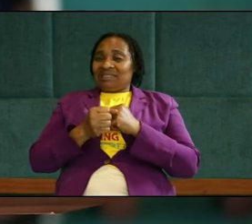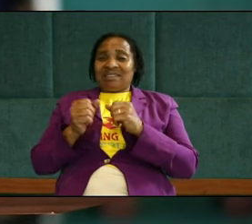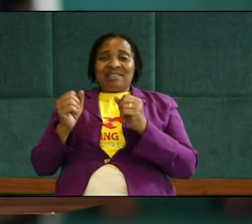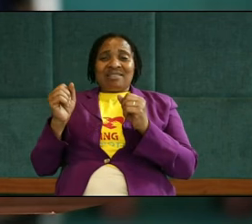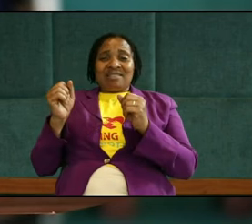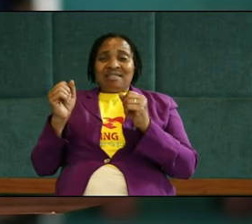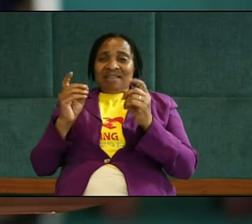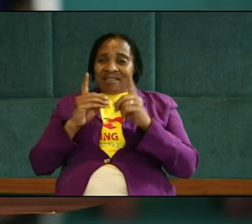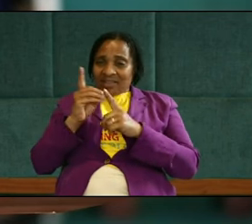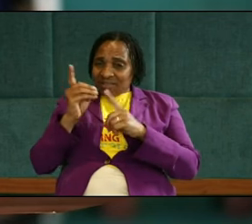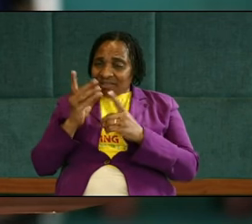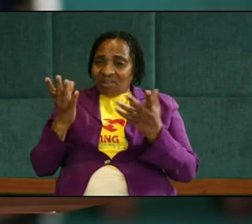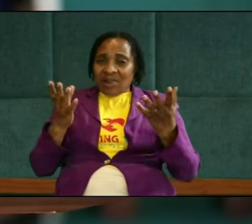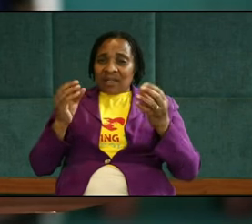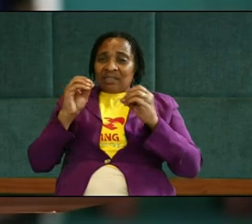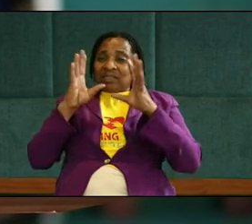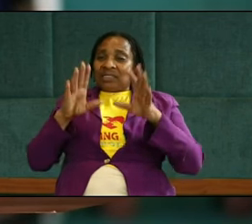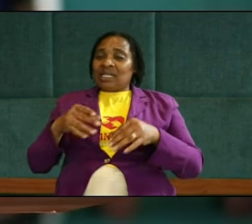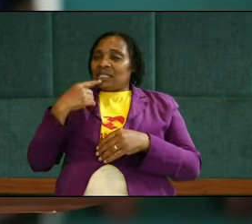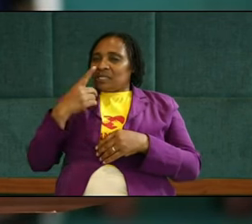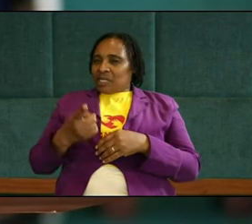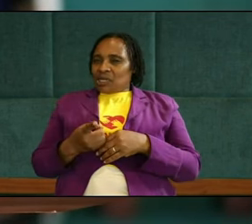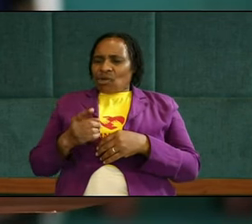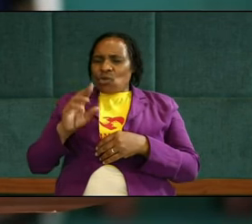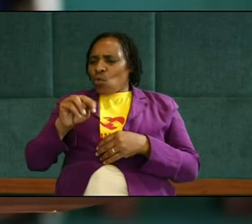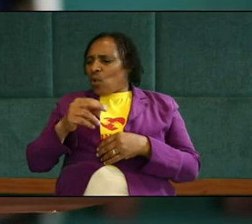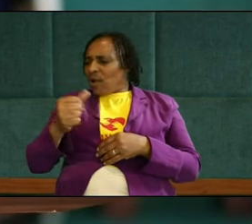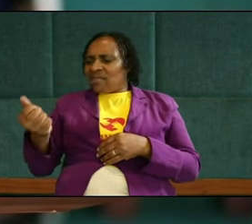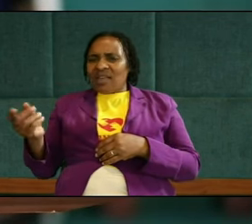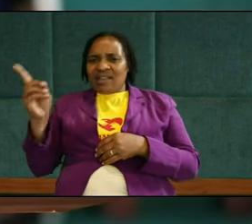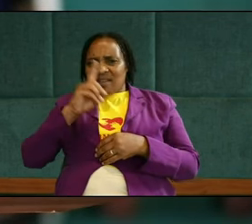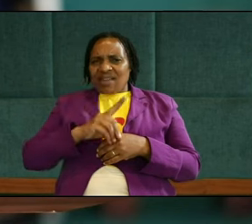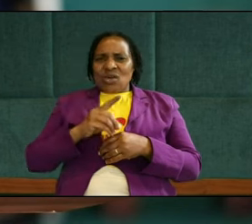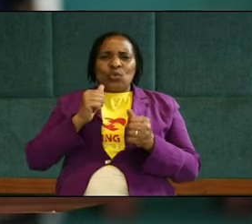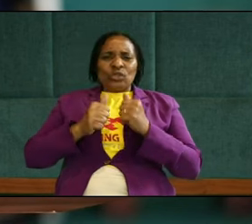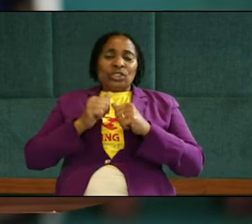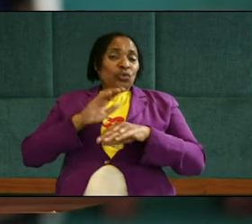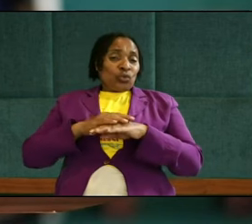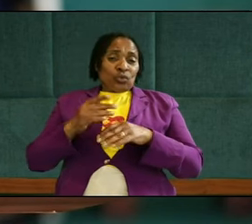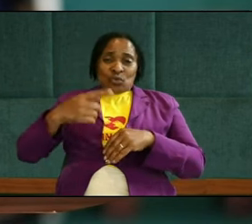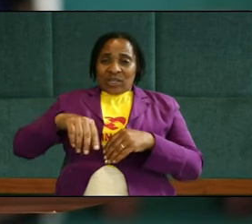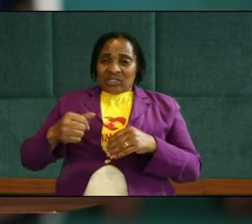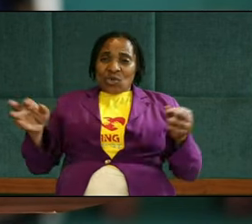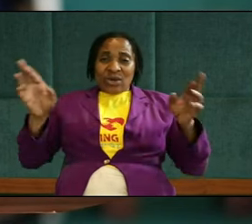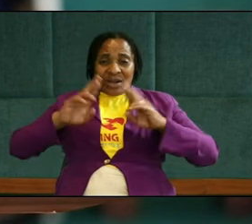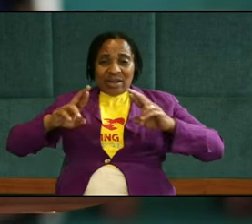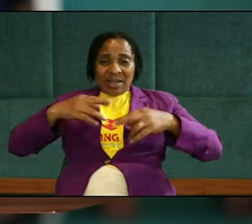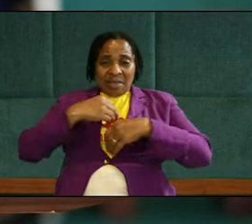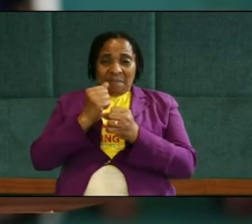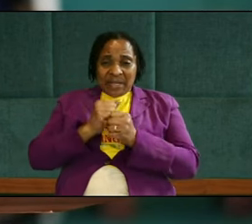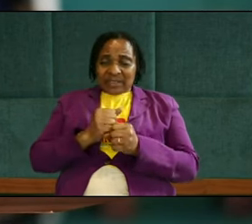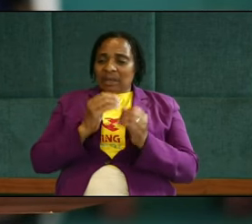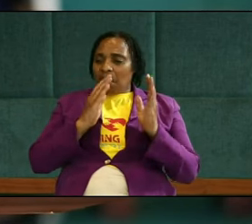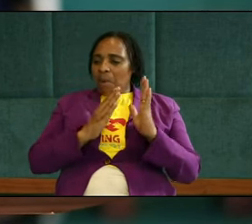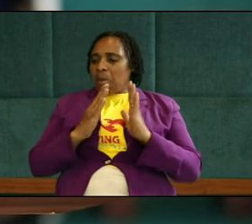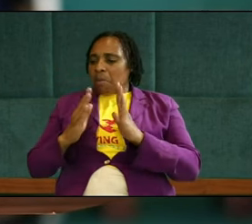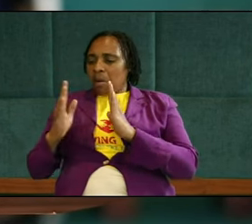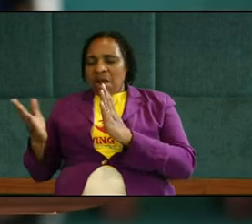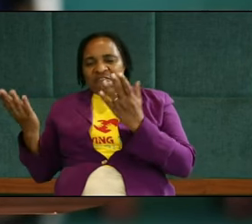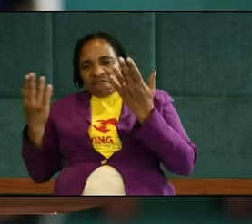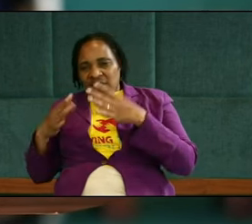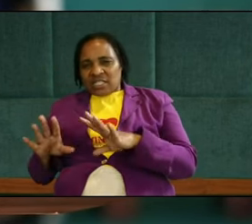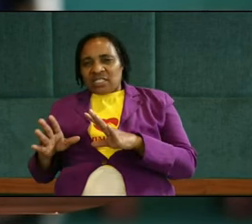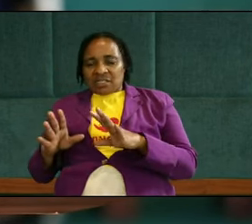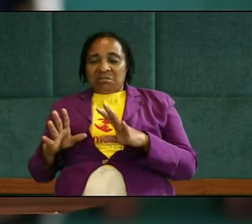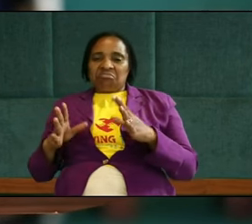the teacher said. "There is no other day that is convenient for us, and we have already made the necessary arrangements."